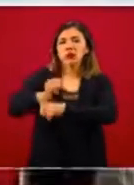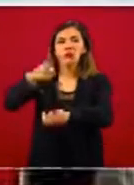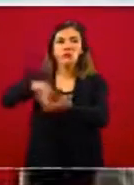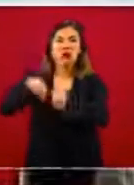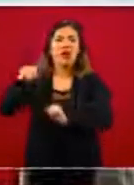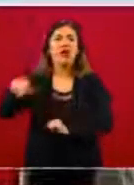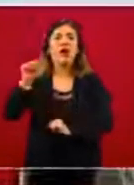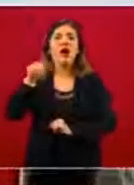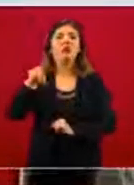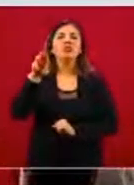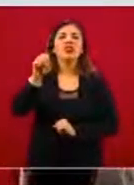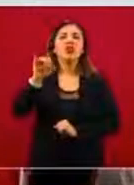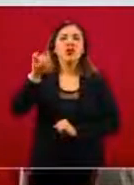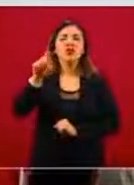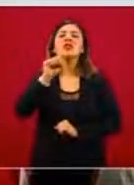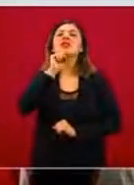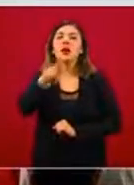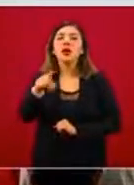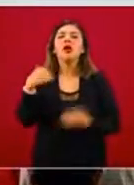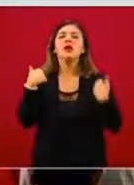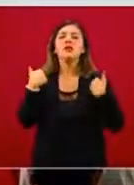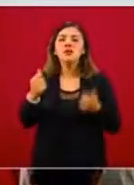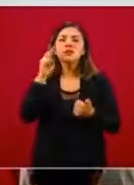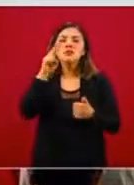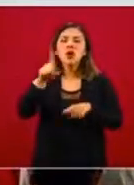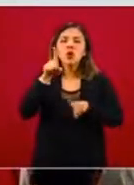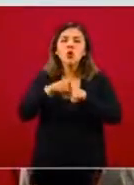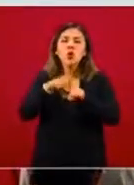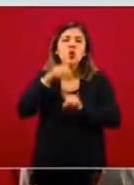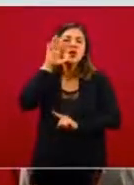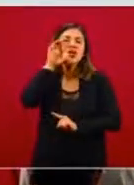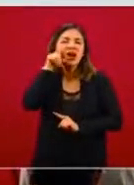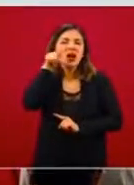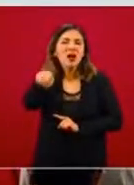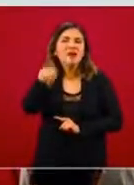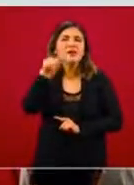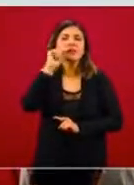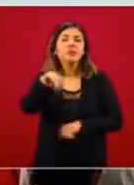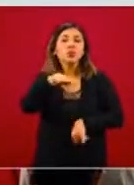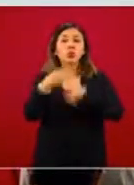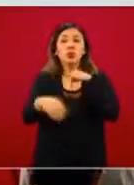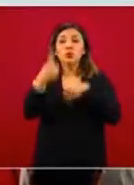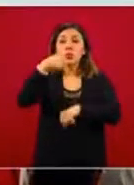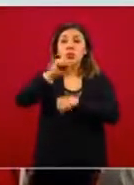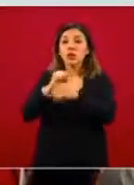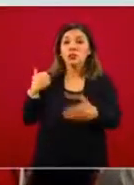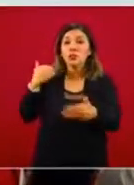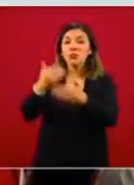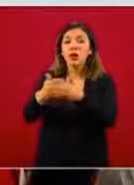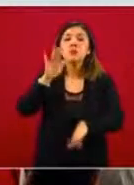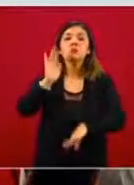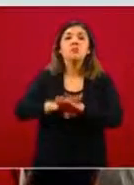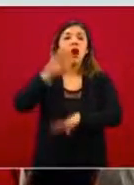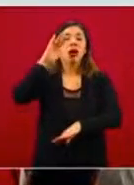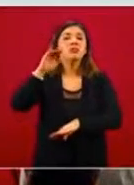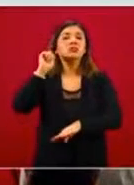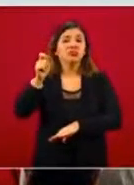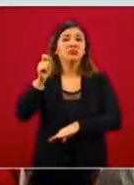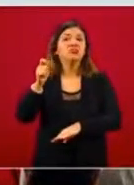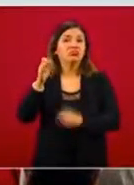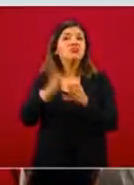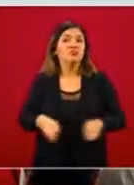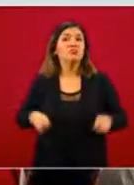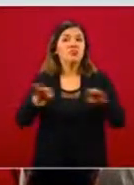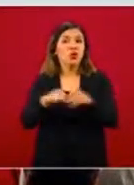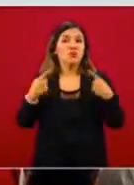the mobility in the past few weeks, at least as it is measured by Android, that you can see in the orange line, that